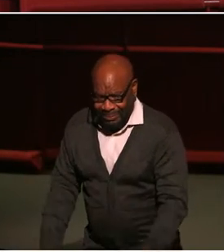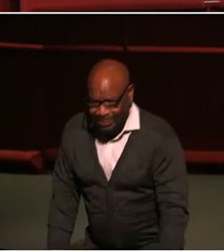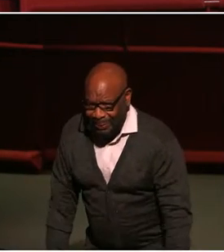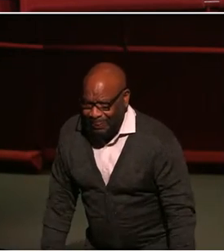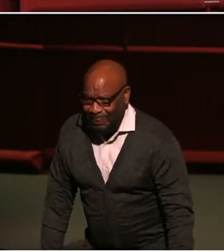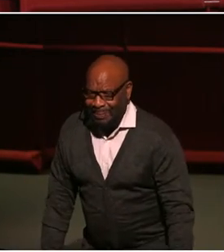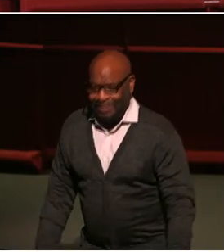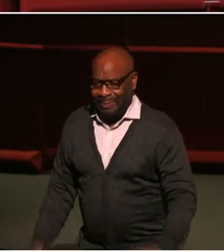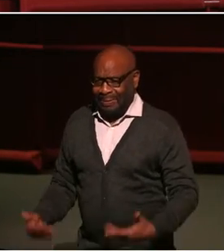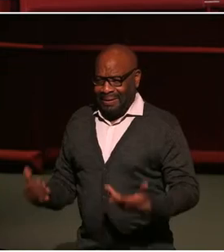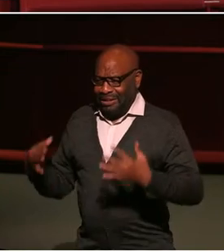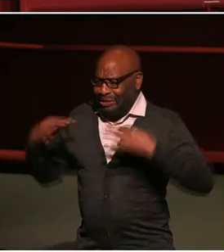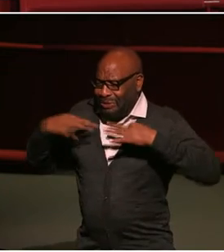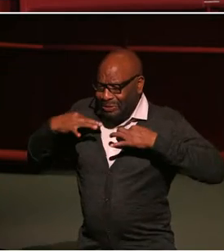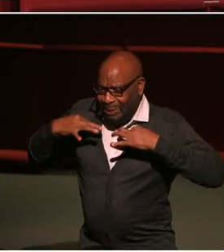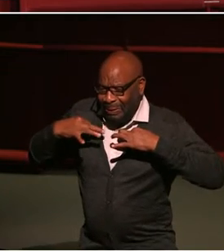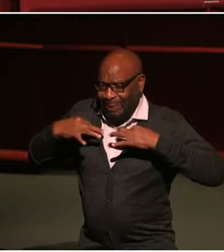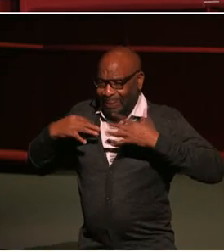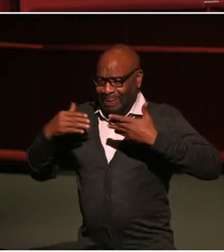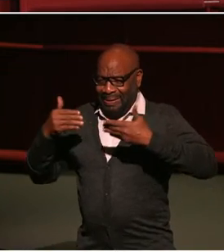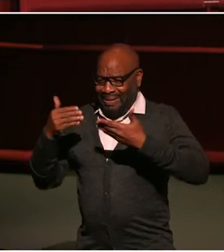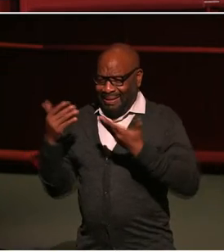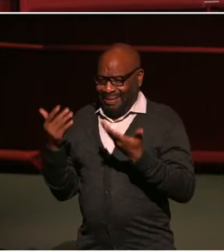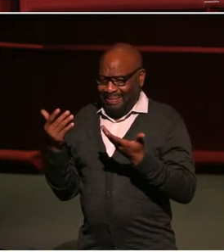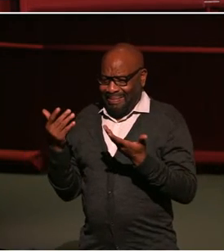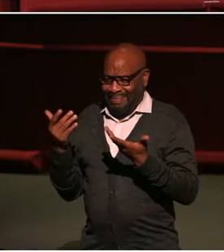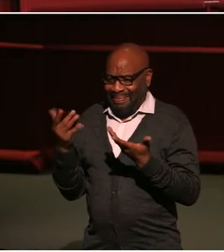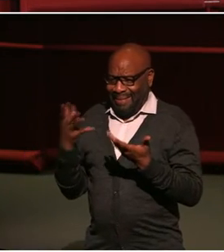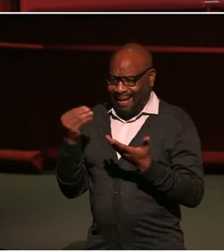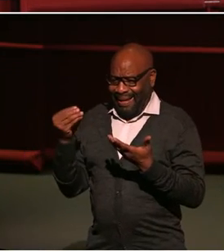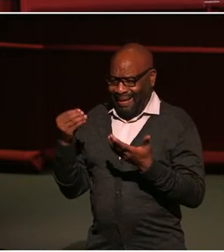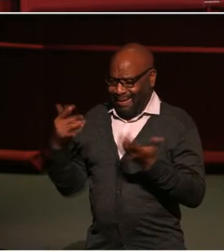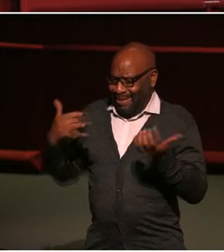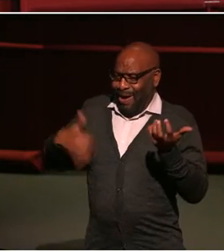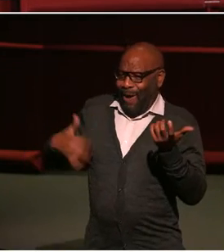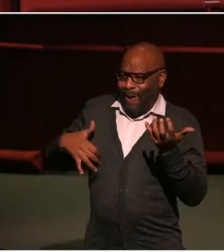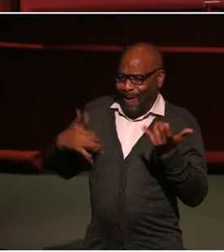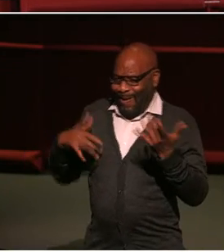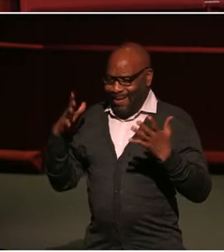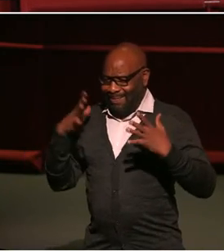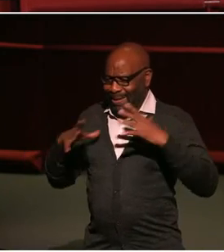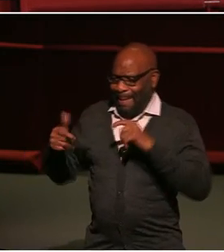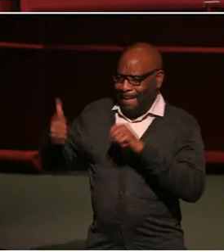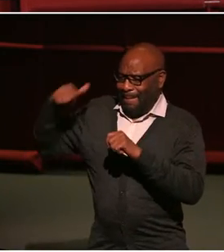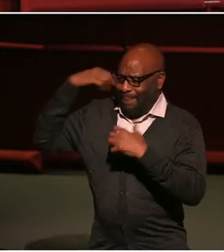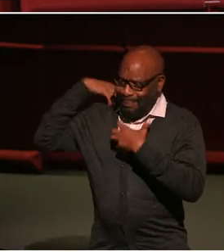a t-shirt, and the guitar is in the back of the seat.